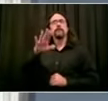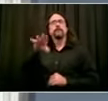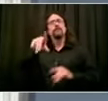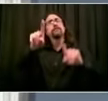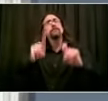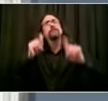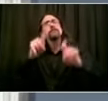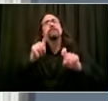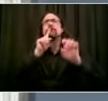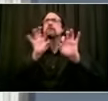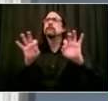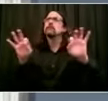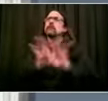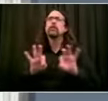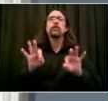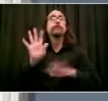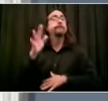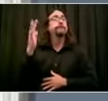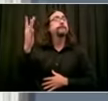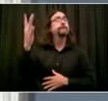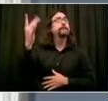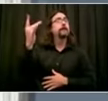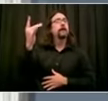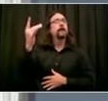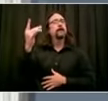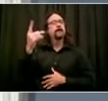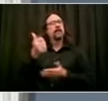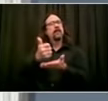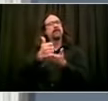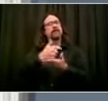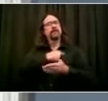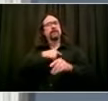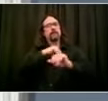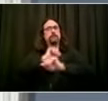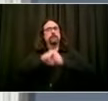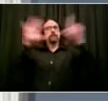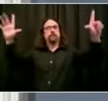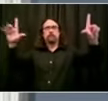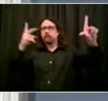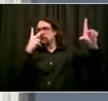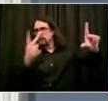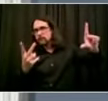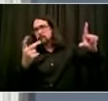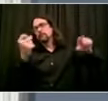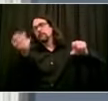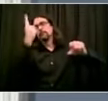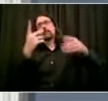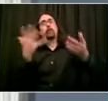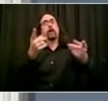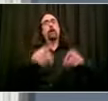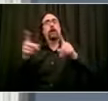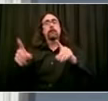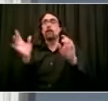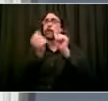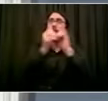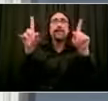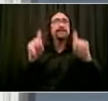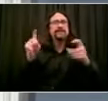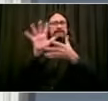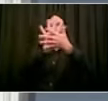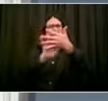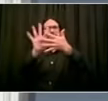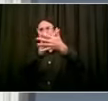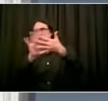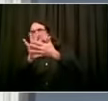City, we've built a massive testing system. We, per capita, test more people today than European countries